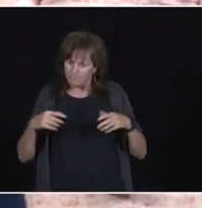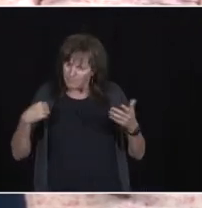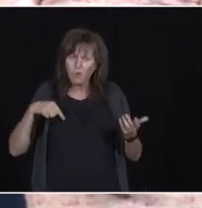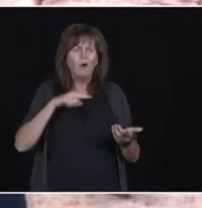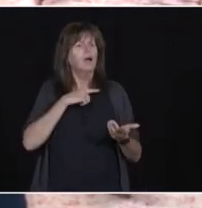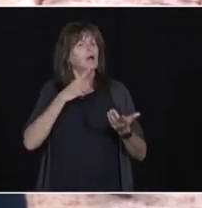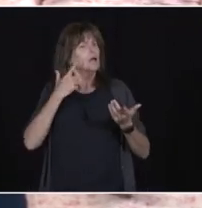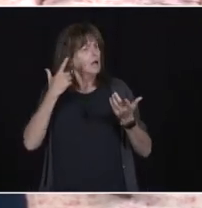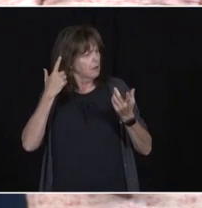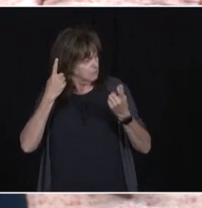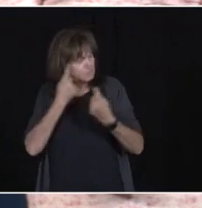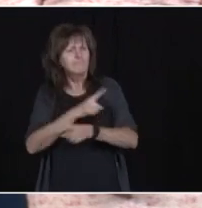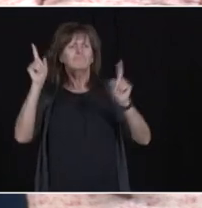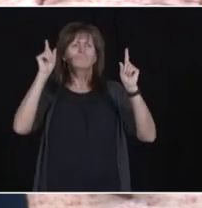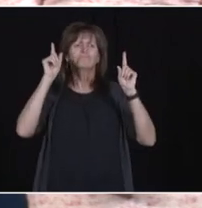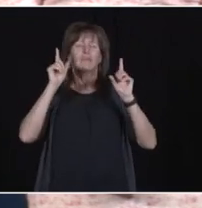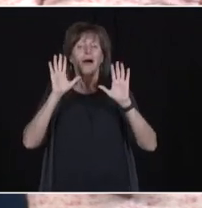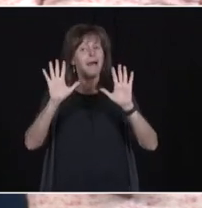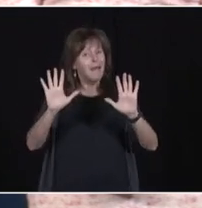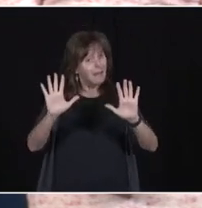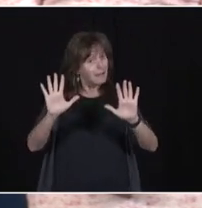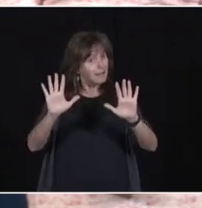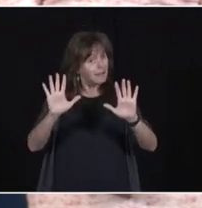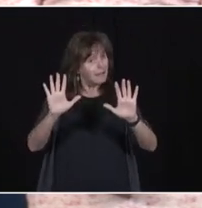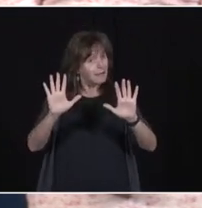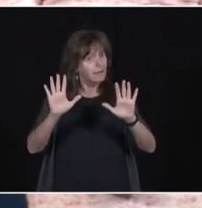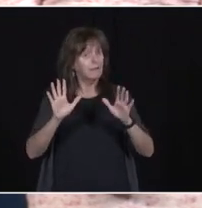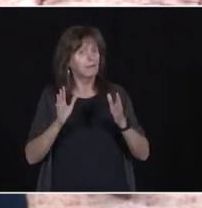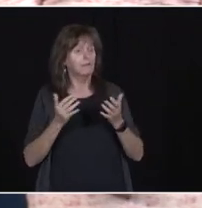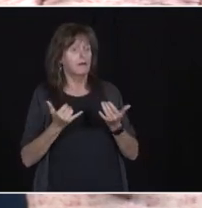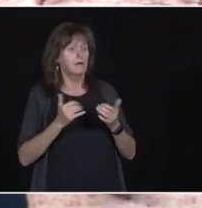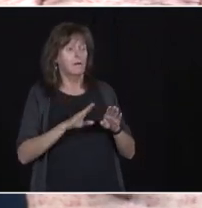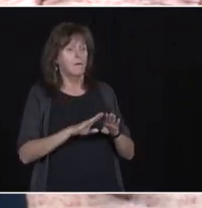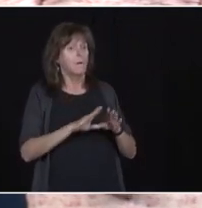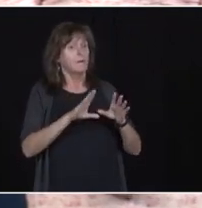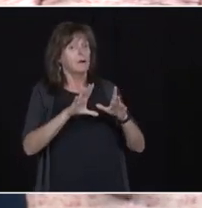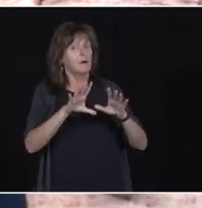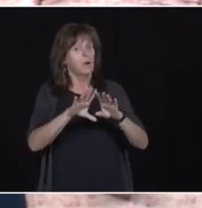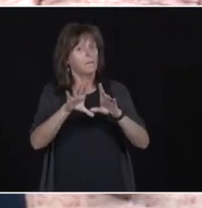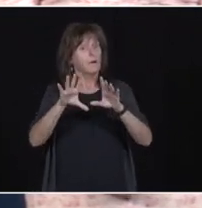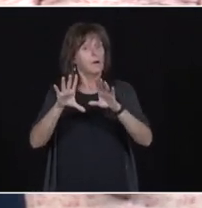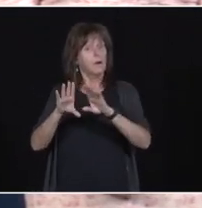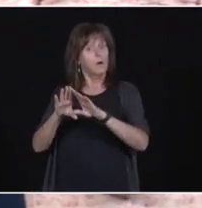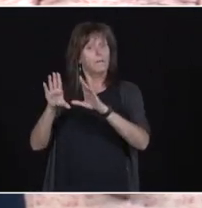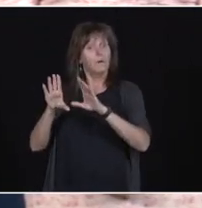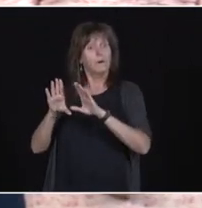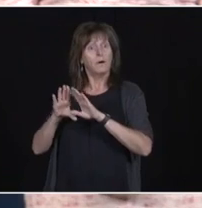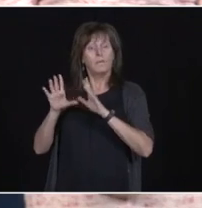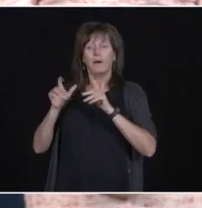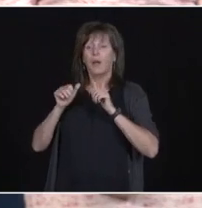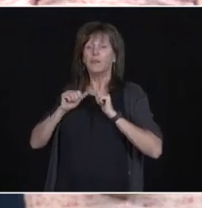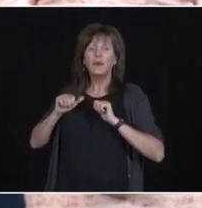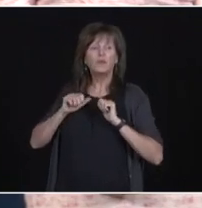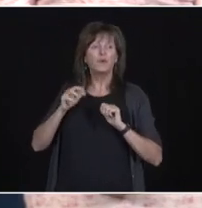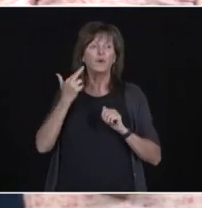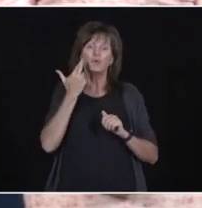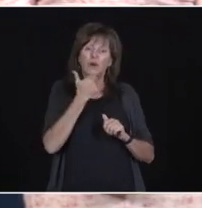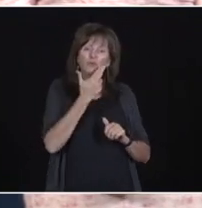as we all allow restaurants, bars, and theaters to reopen, we need everyone to stay